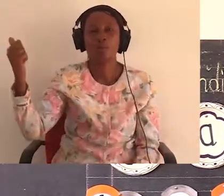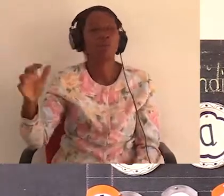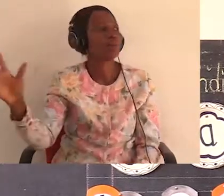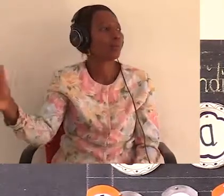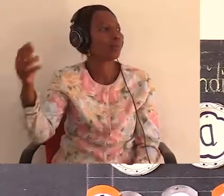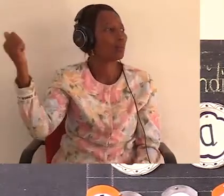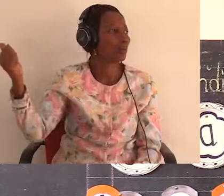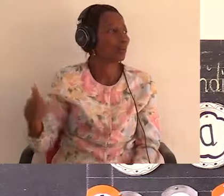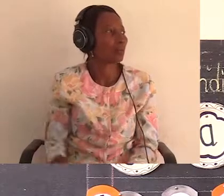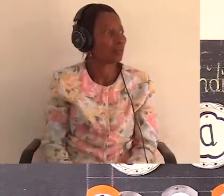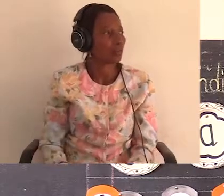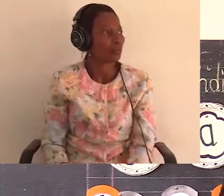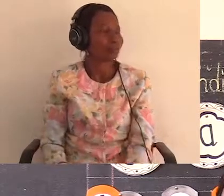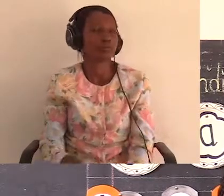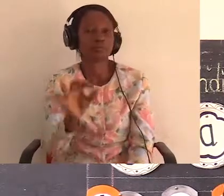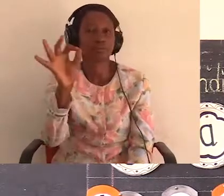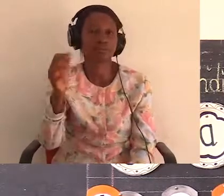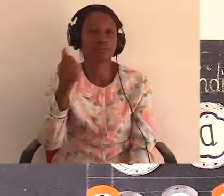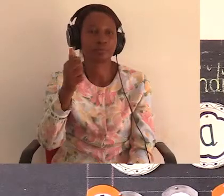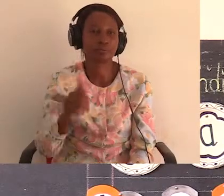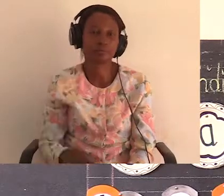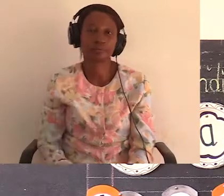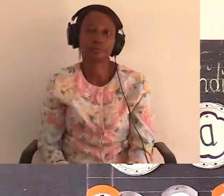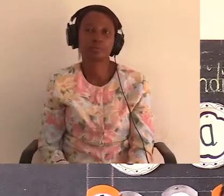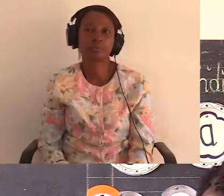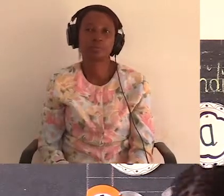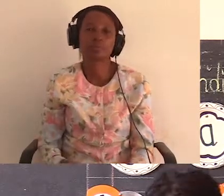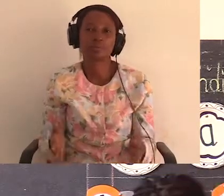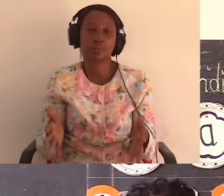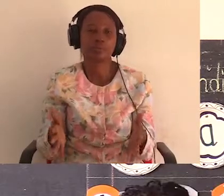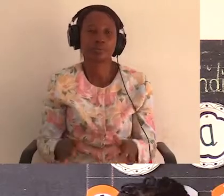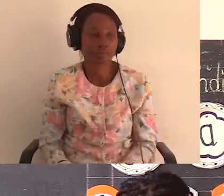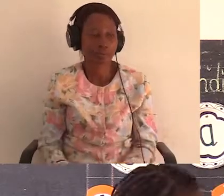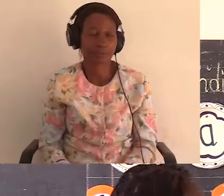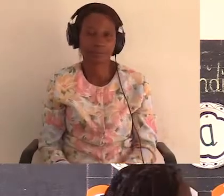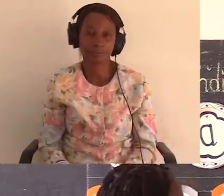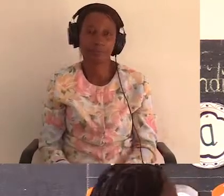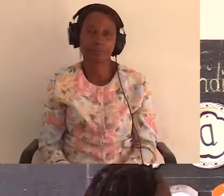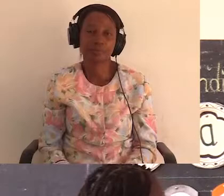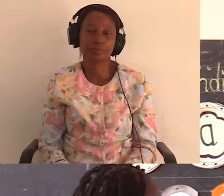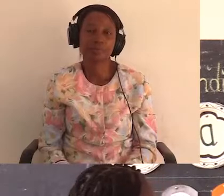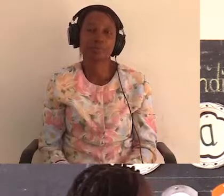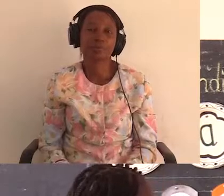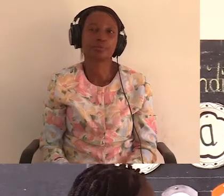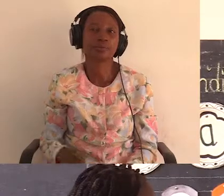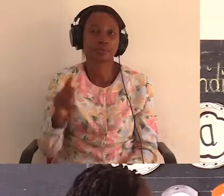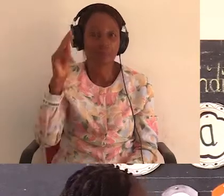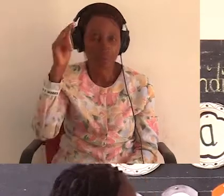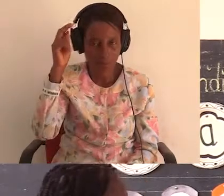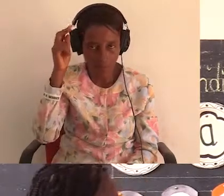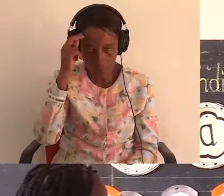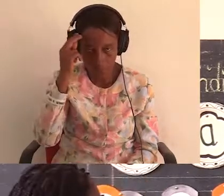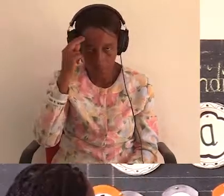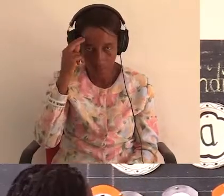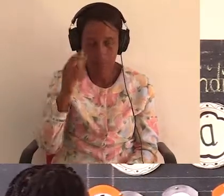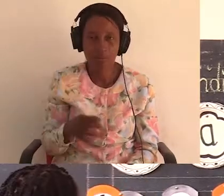Are we there? Very good. So now, you realize that we